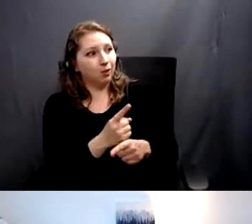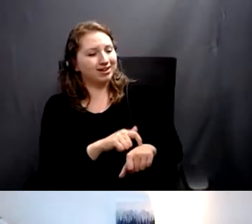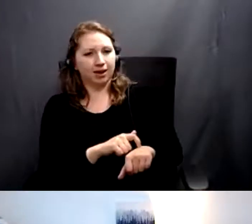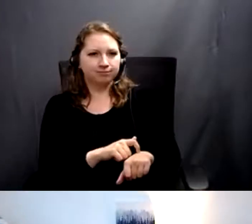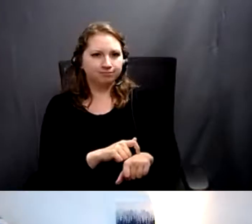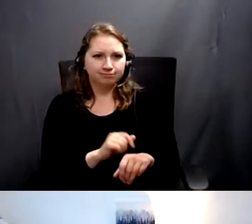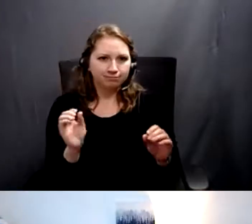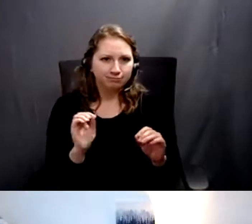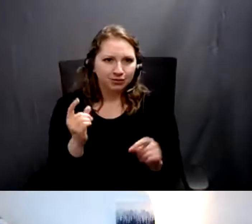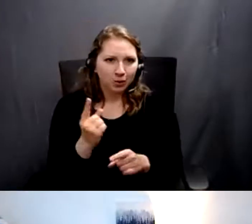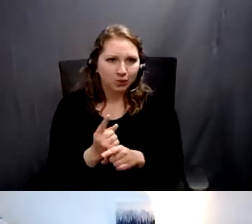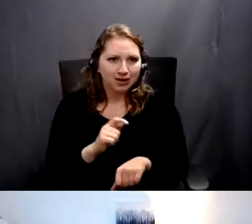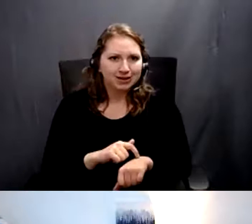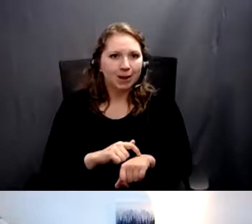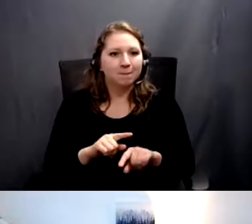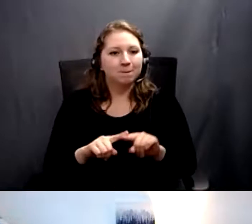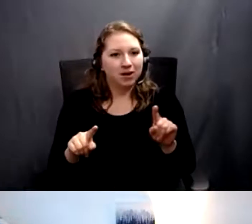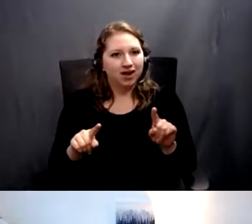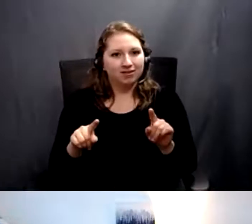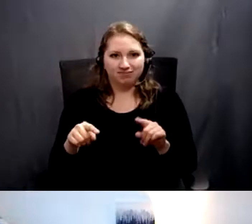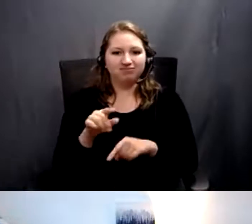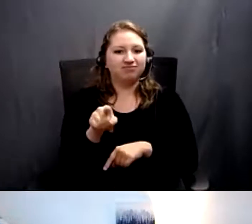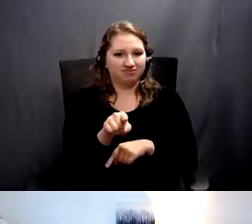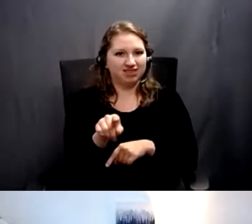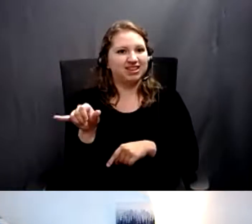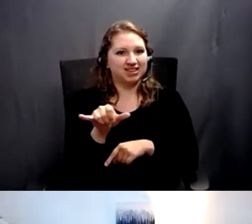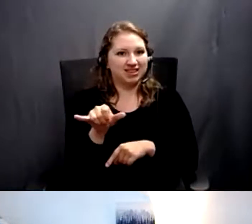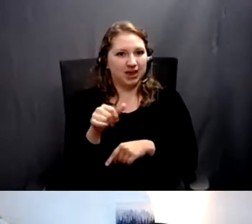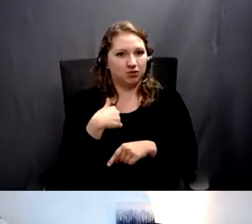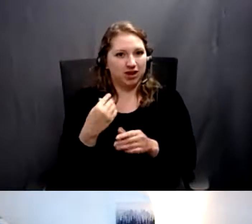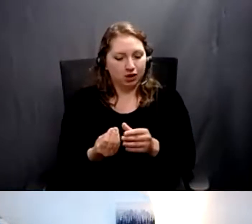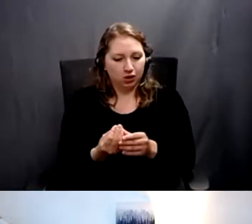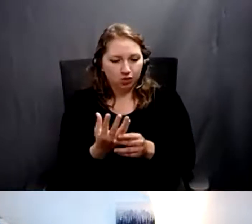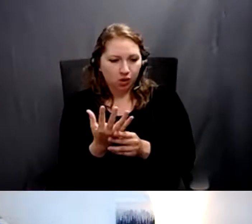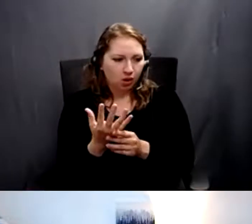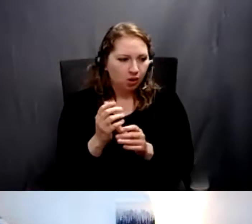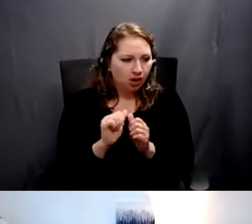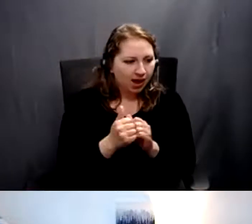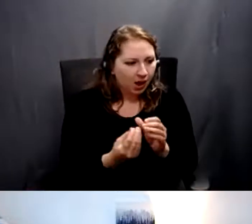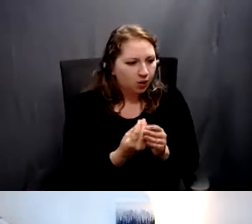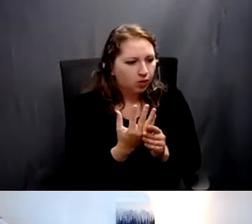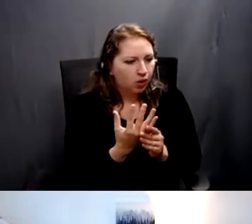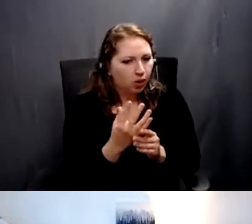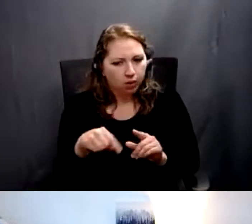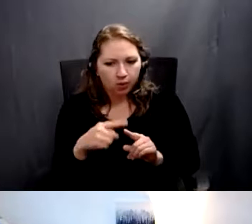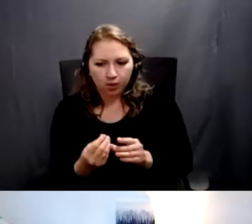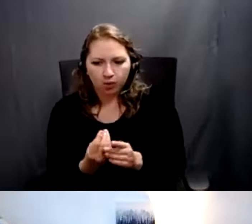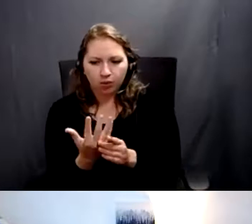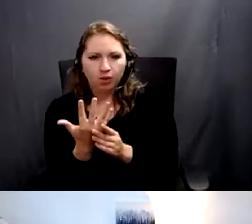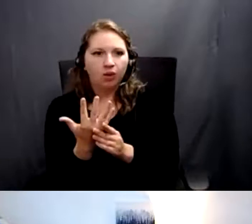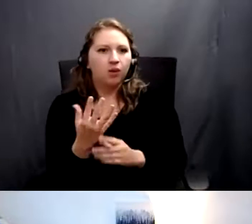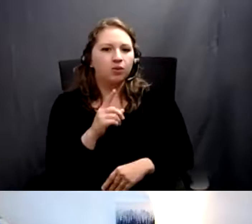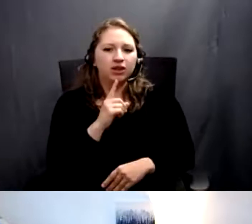But and I've done the same thing as far as growing and when to grow and how to grow. And I've really